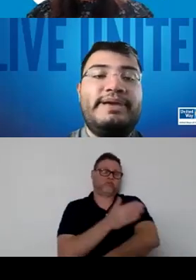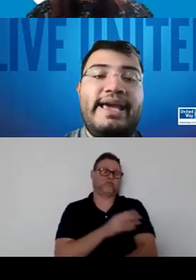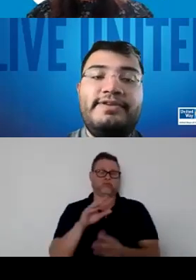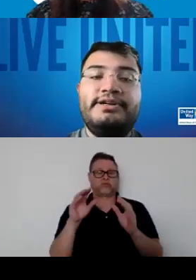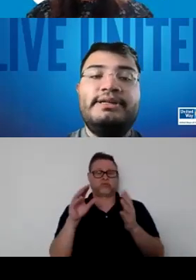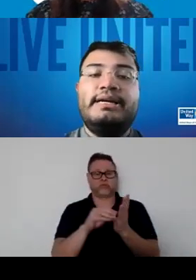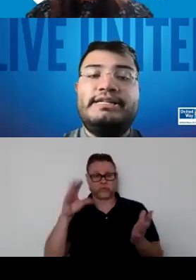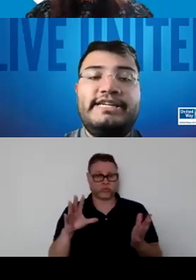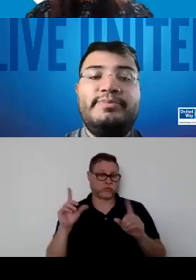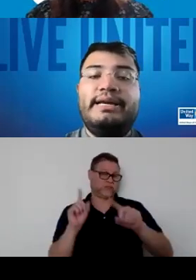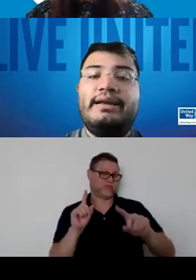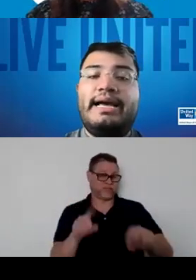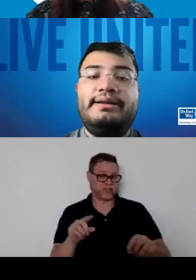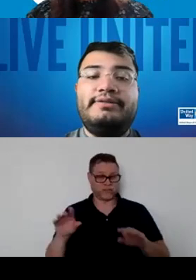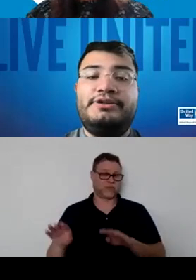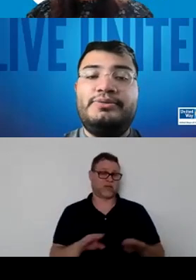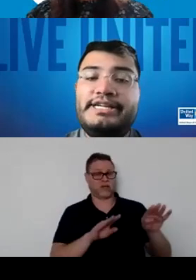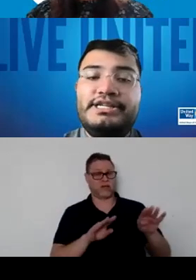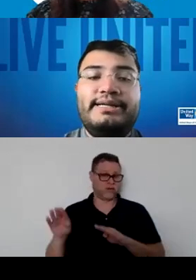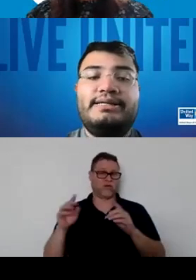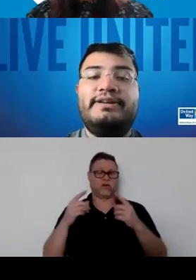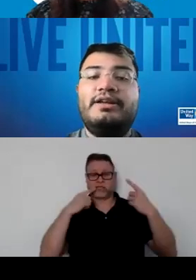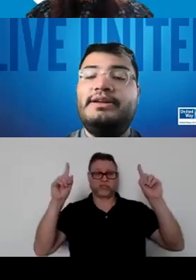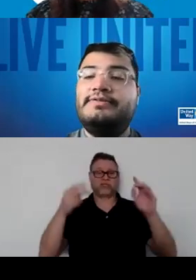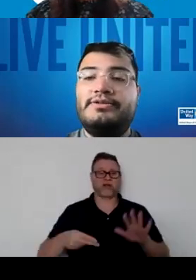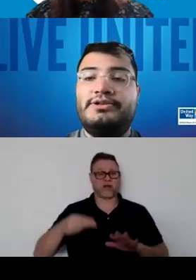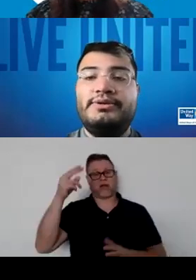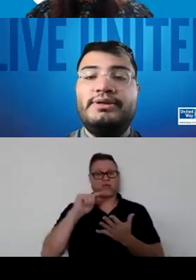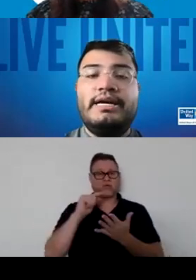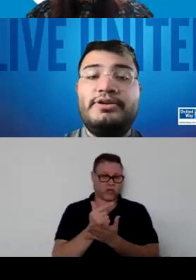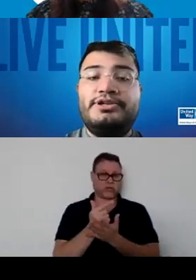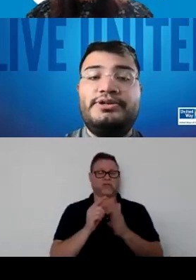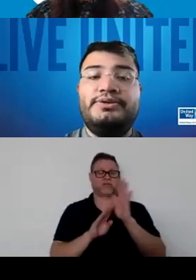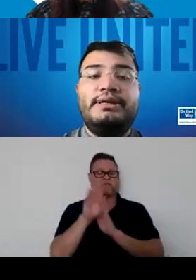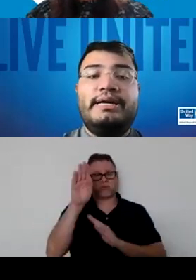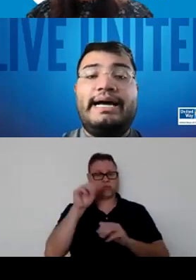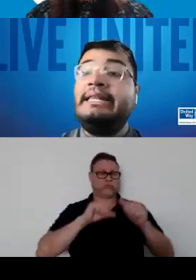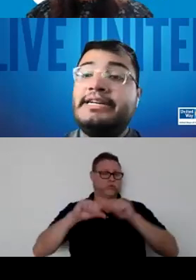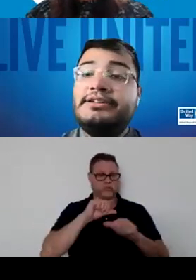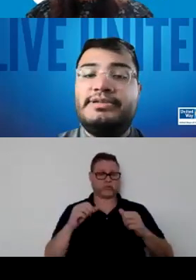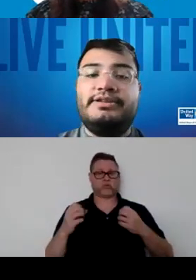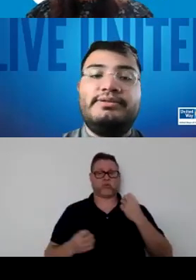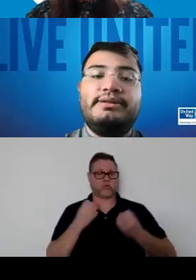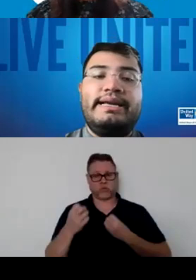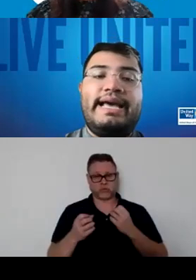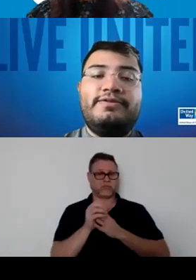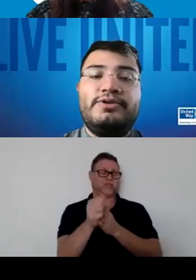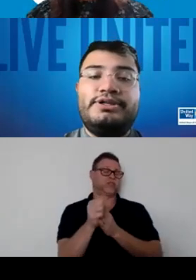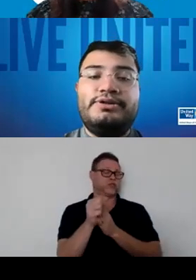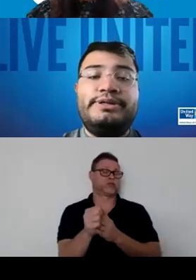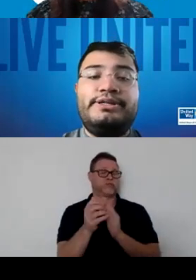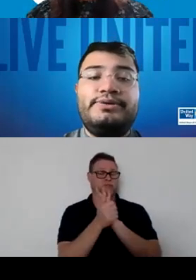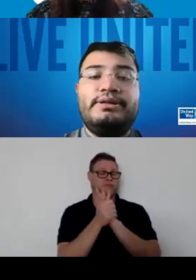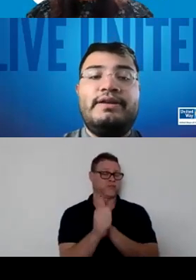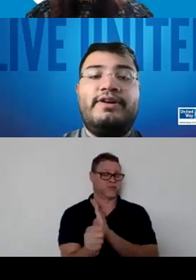attendance, behavior, achievement, high graduation rates, development of social, emotional, and leadership skills, and of